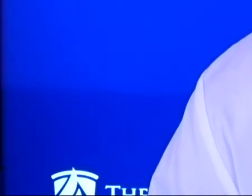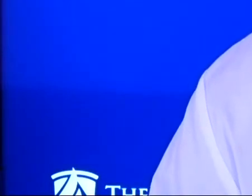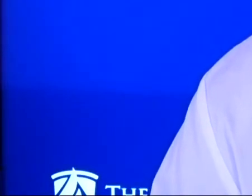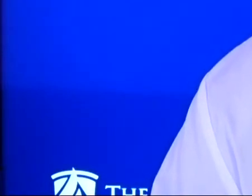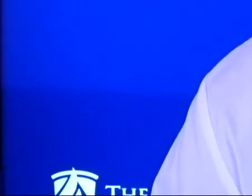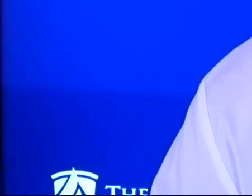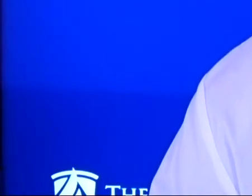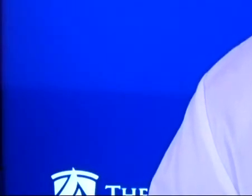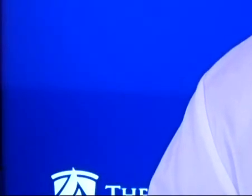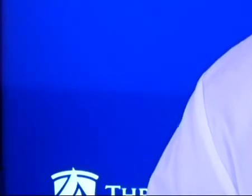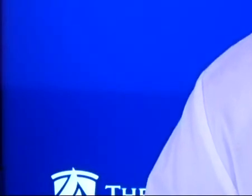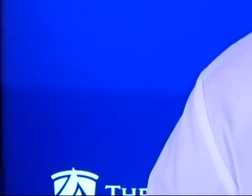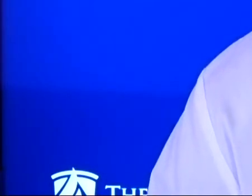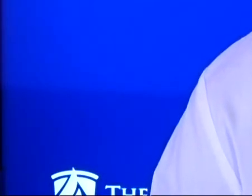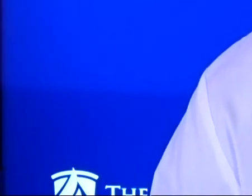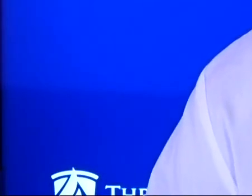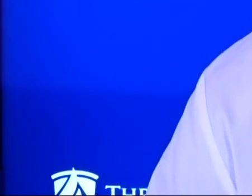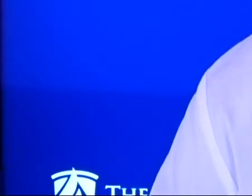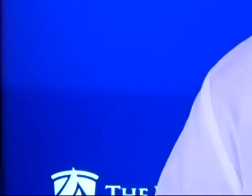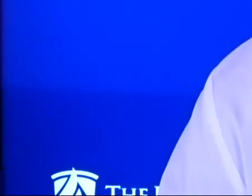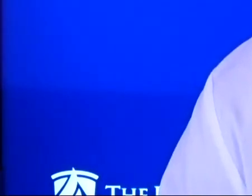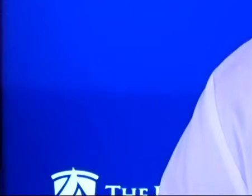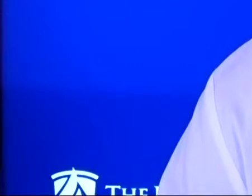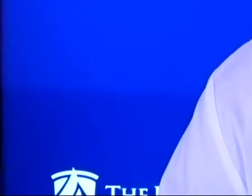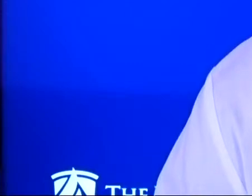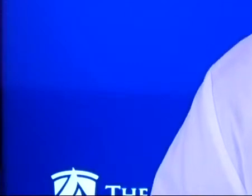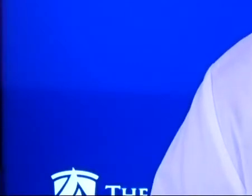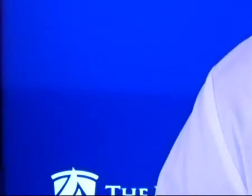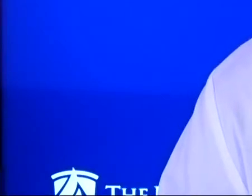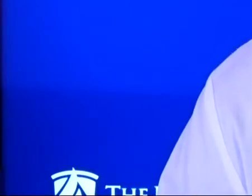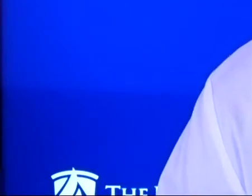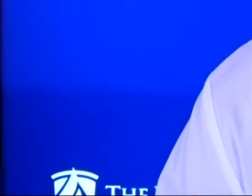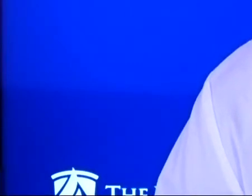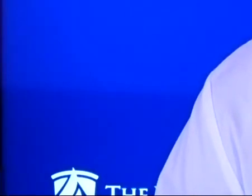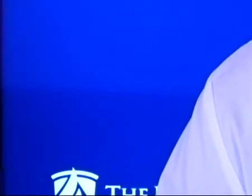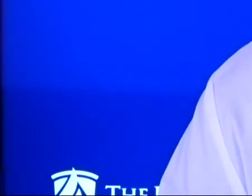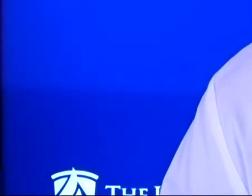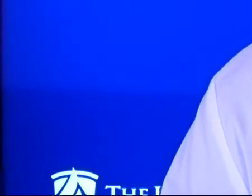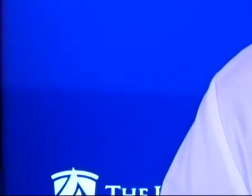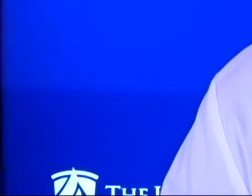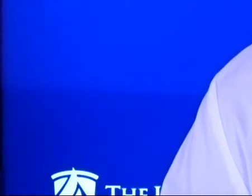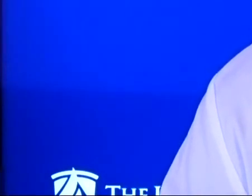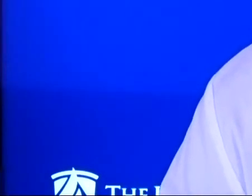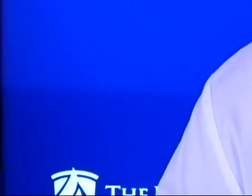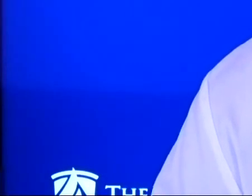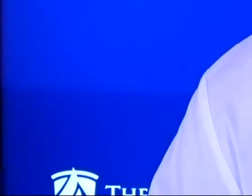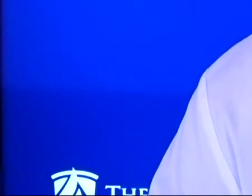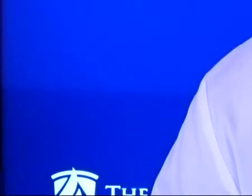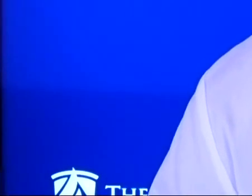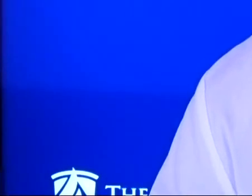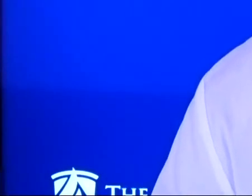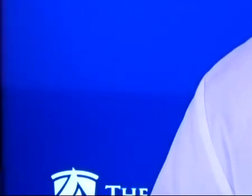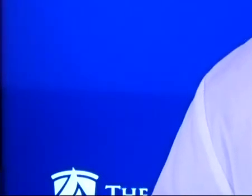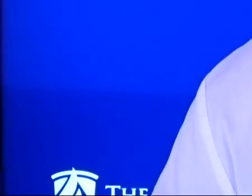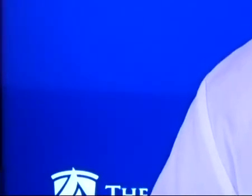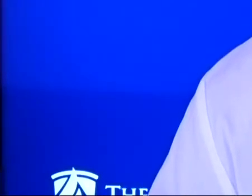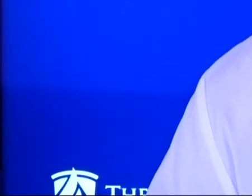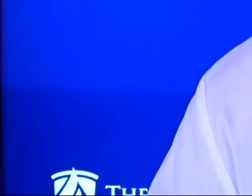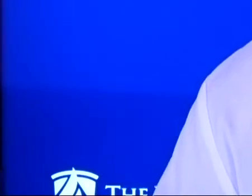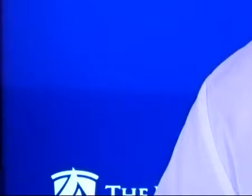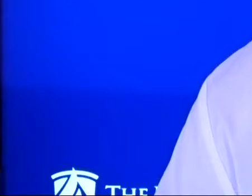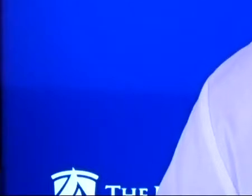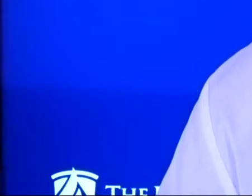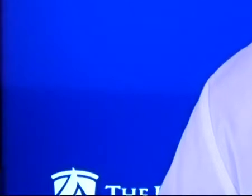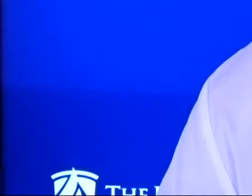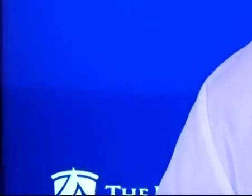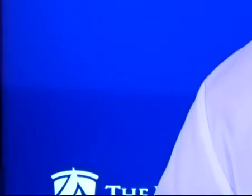is circulating right now. And so those are really things you should speak about with your medical team and your physician if you should get it,